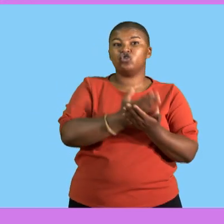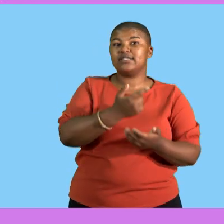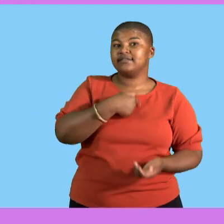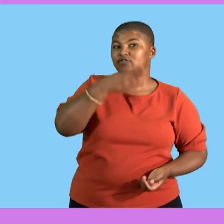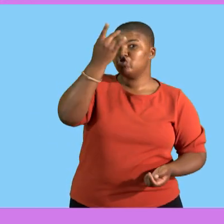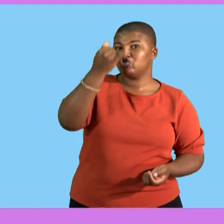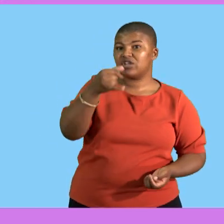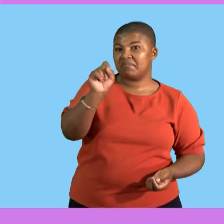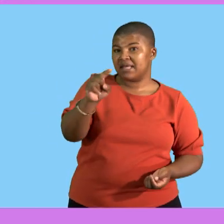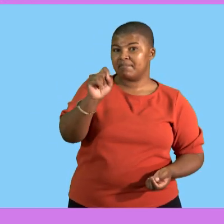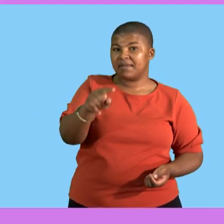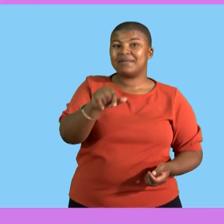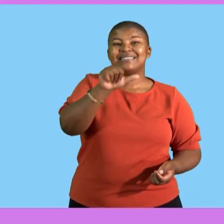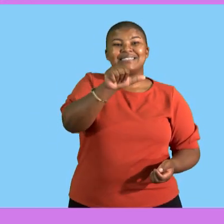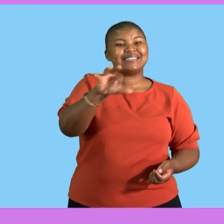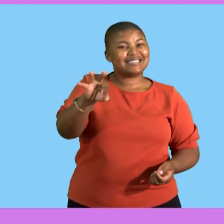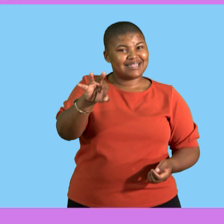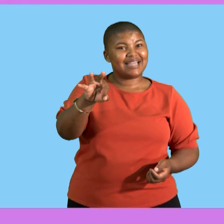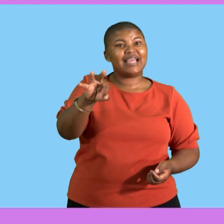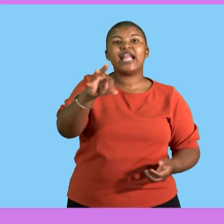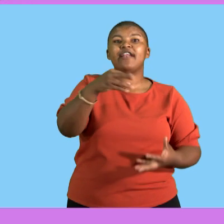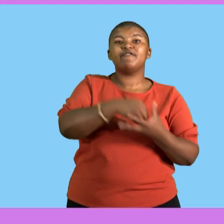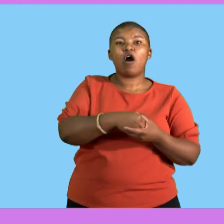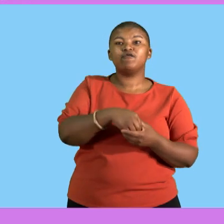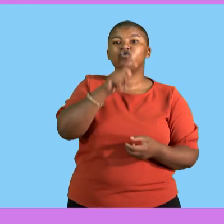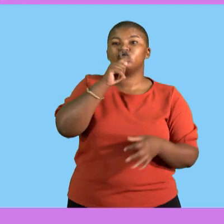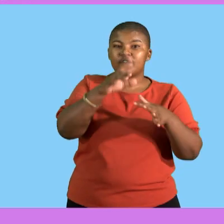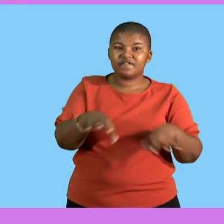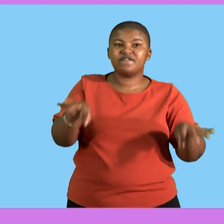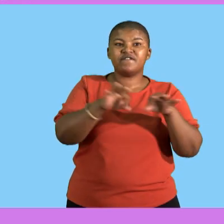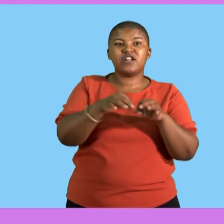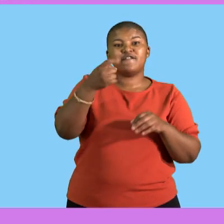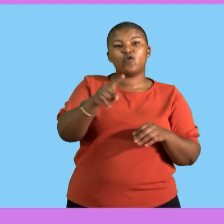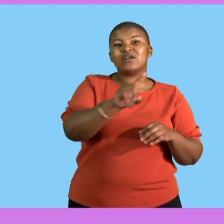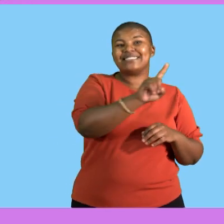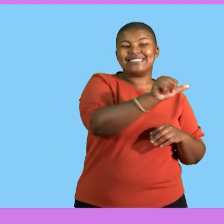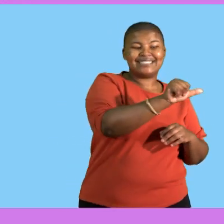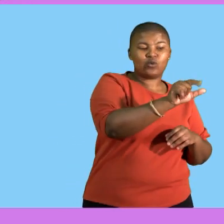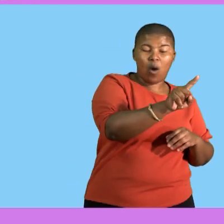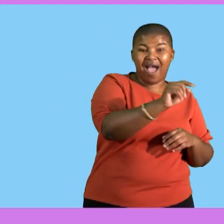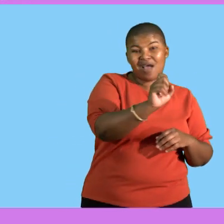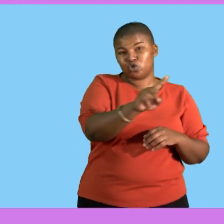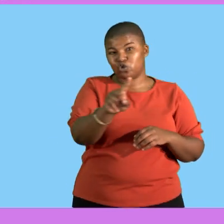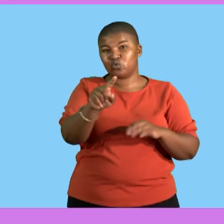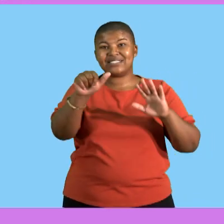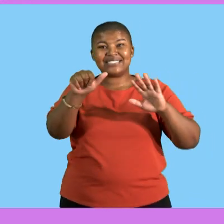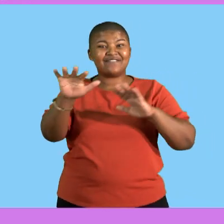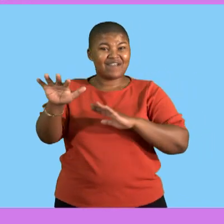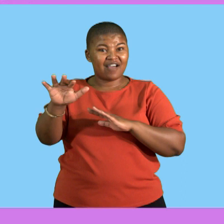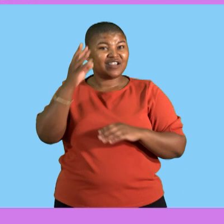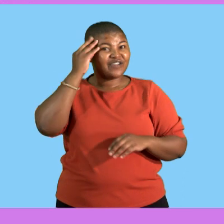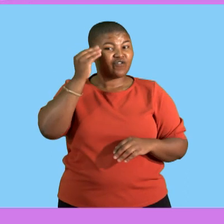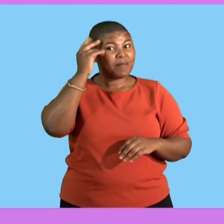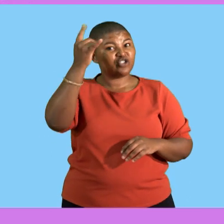that 63 is within the value of 61 and 65. So now when we look at the data set,